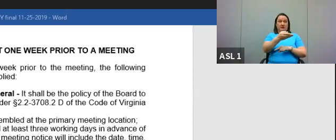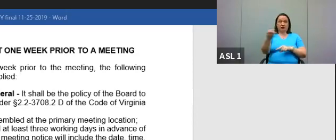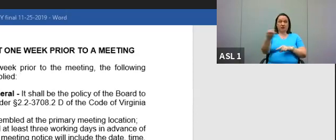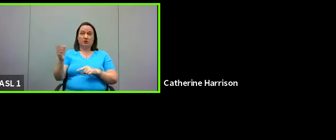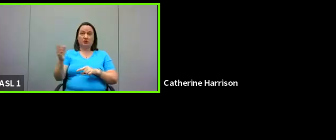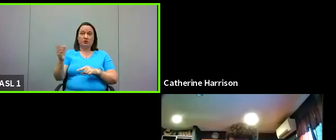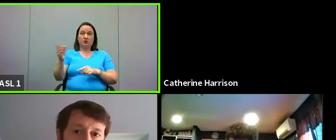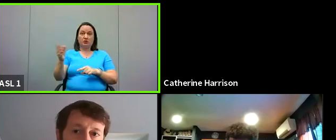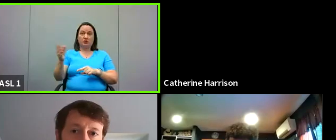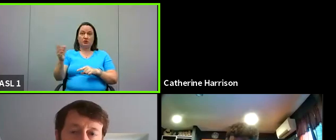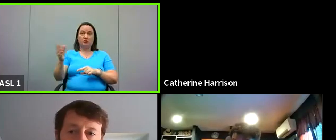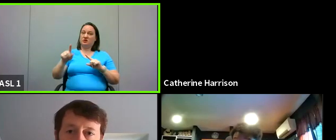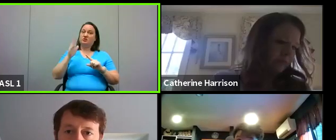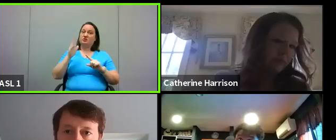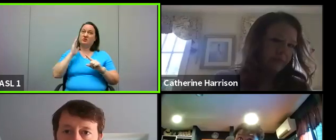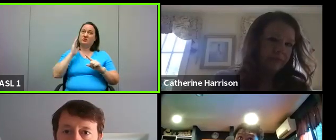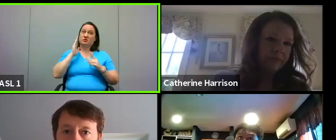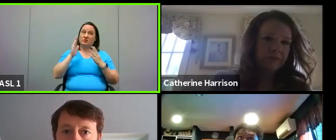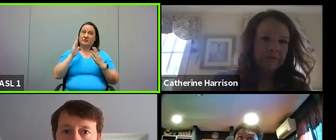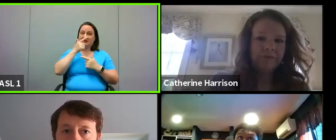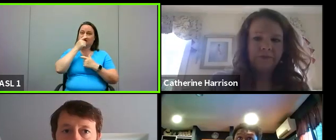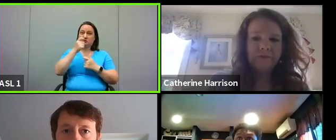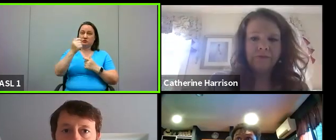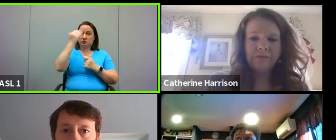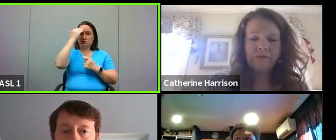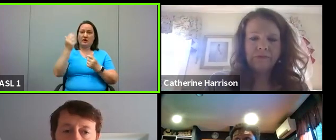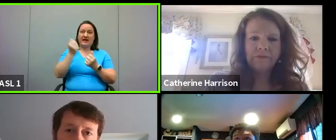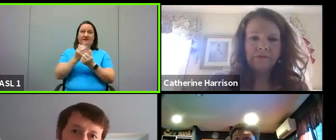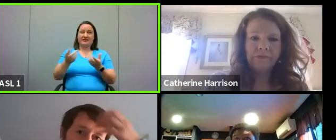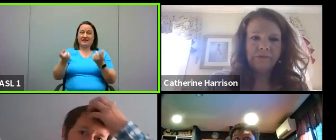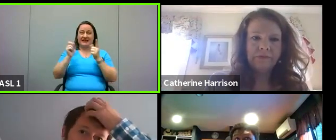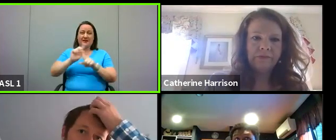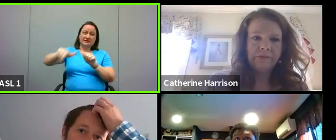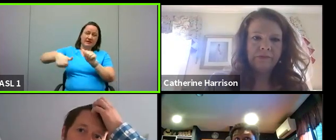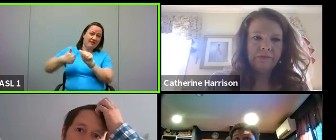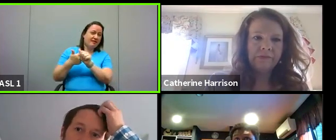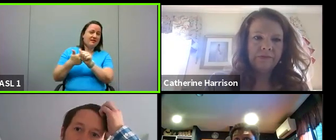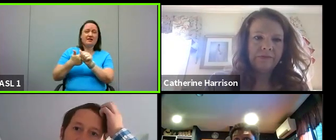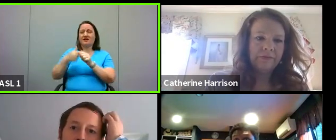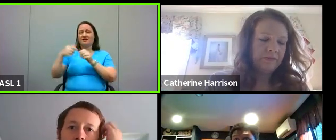know all that goes on behind the scenes to make it work.